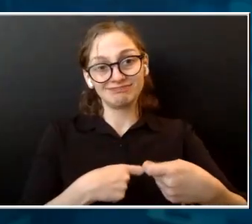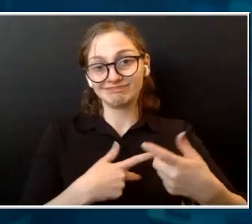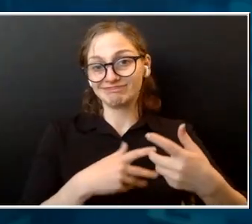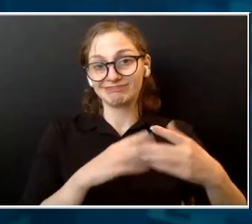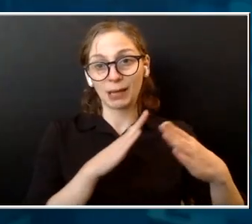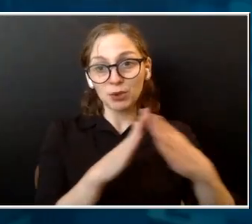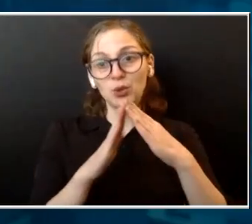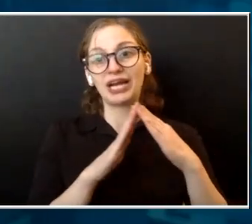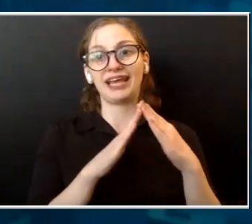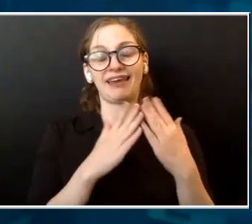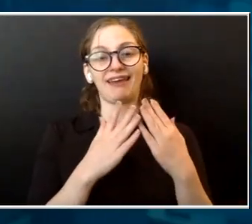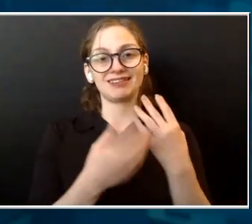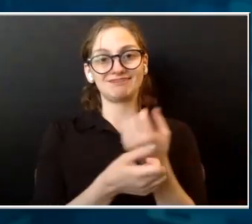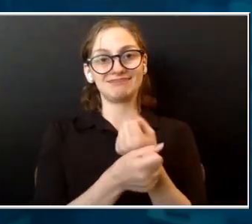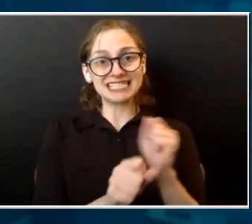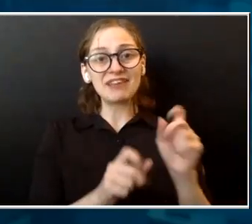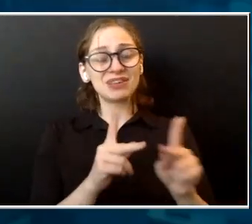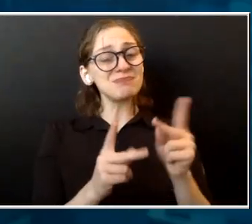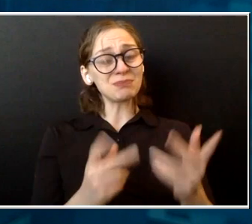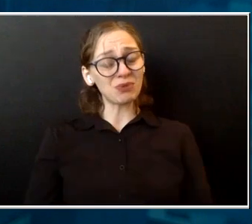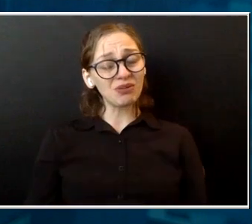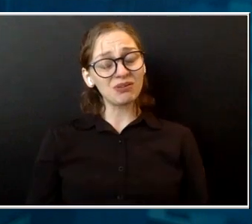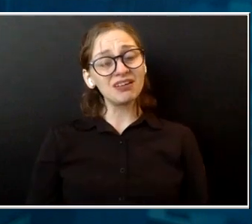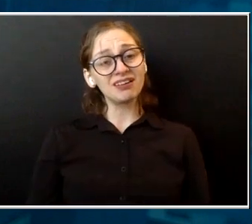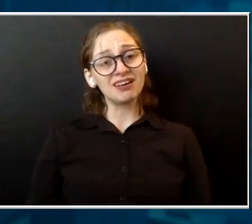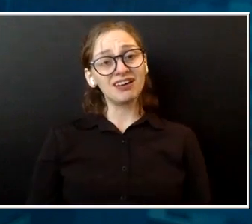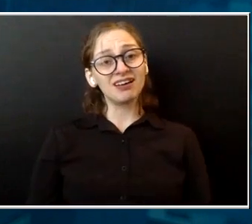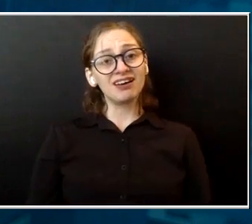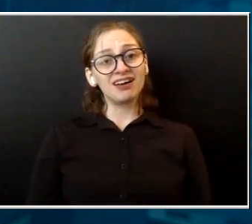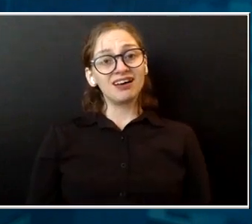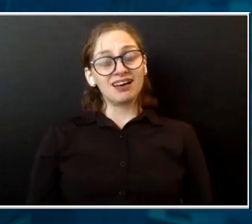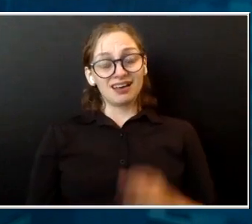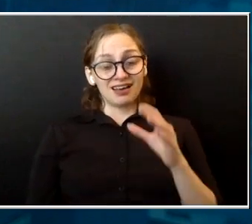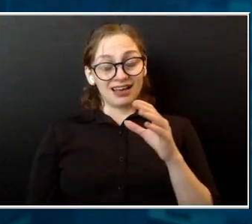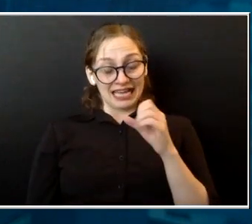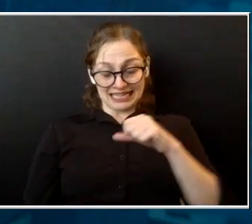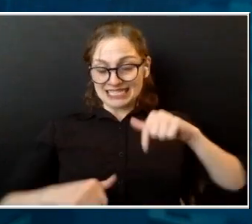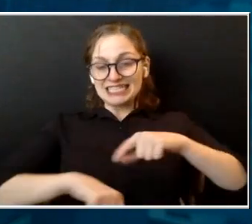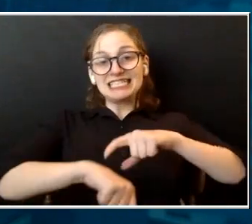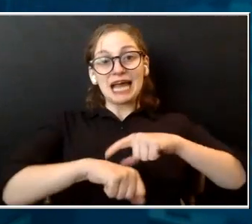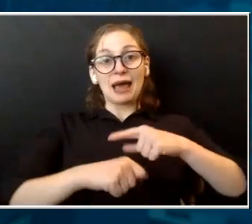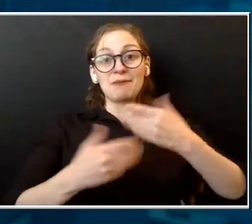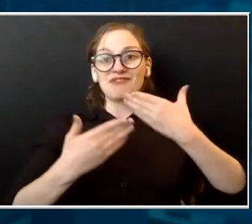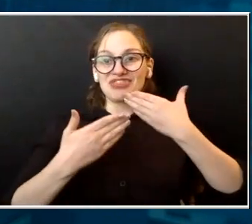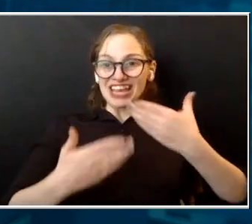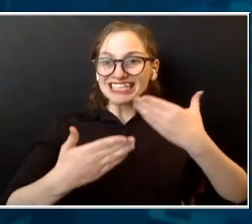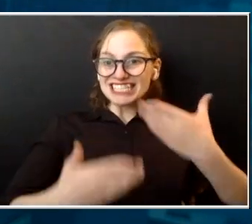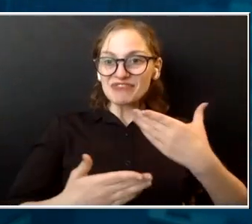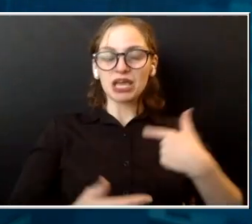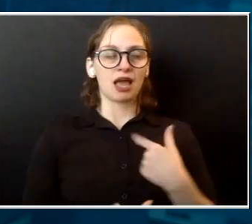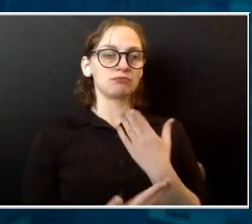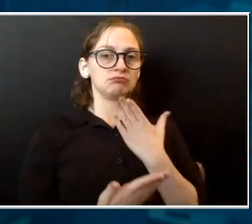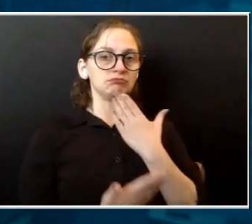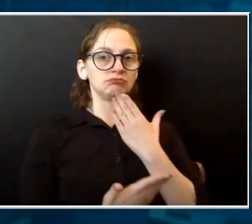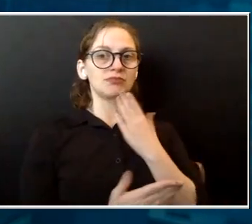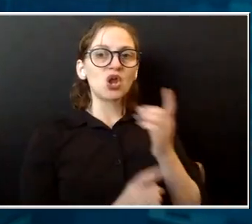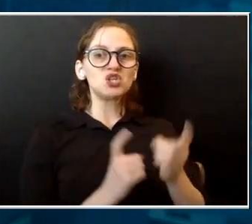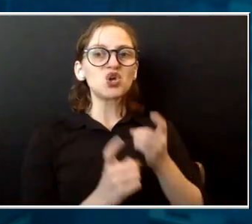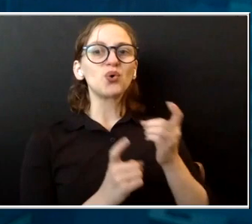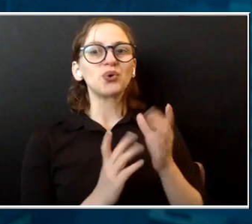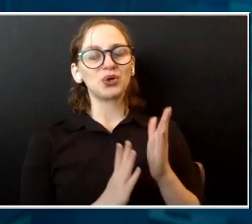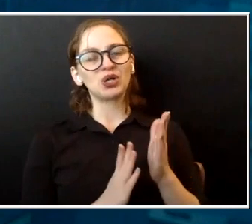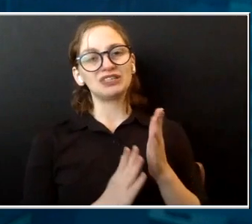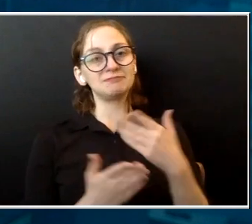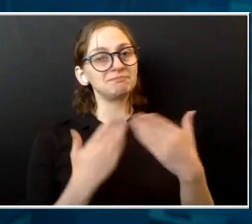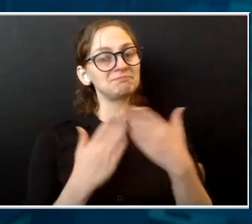saving others. And I guess in this time of Thanksgiving, I'm thankful for donors, living and deceased, and the families